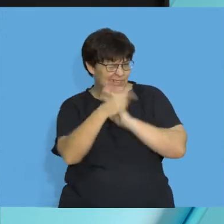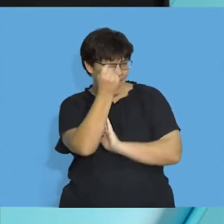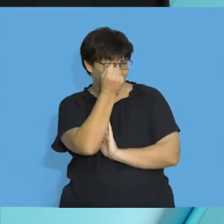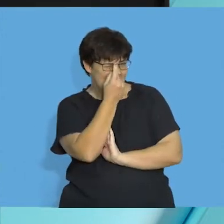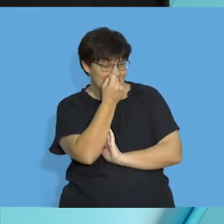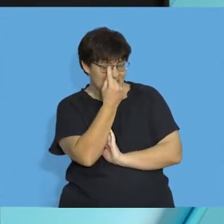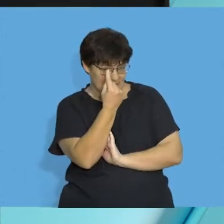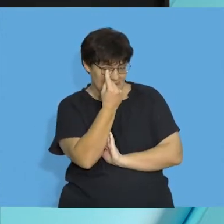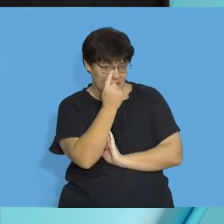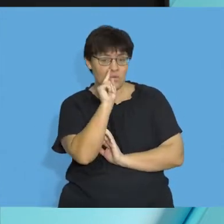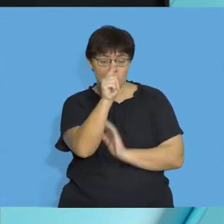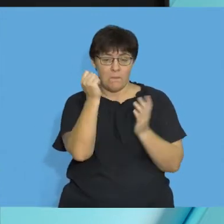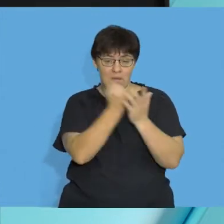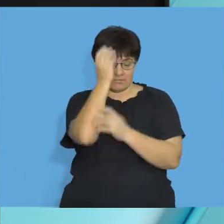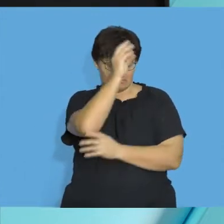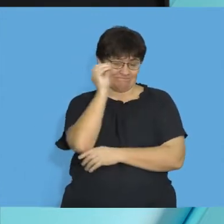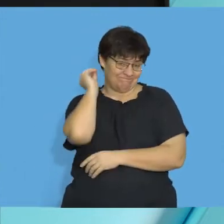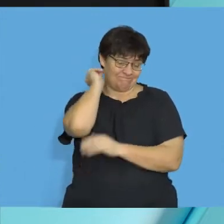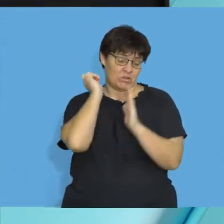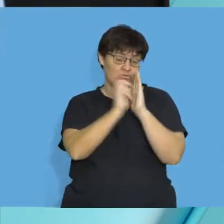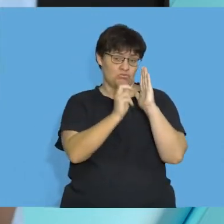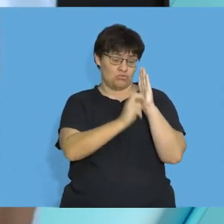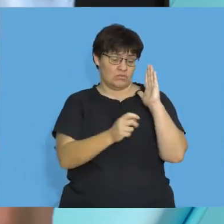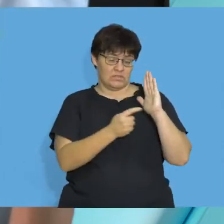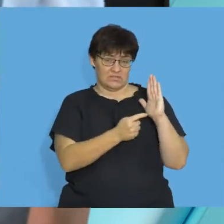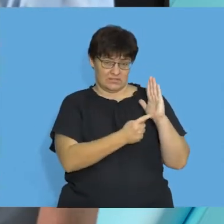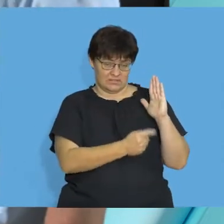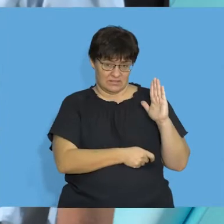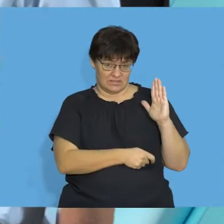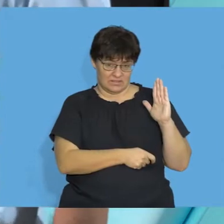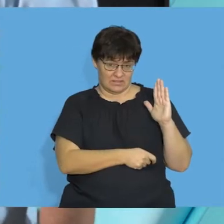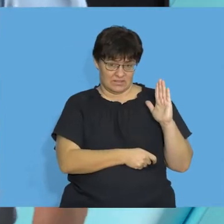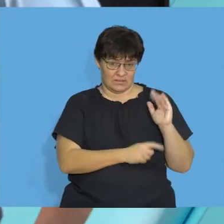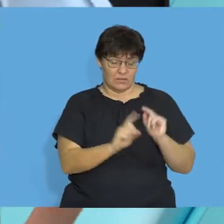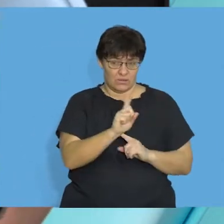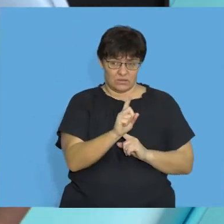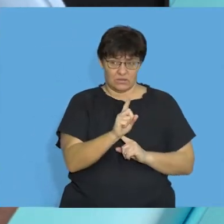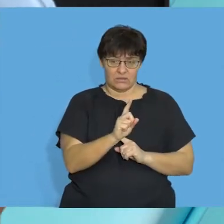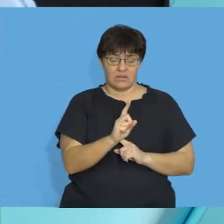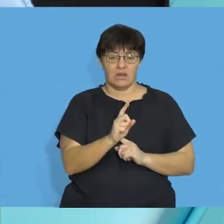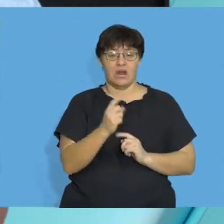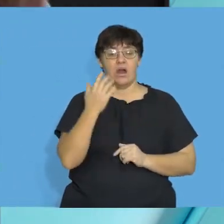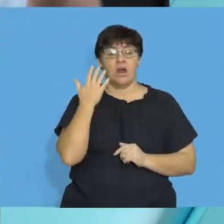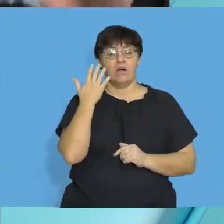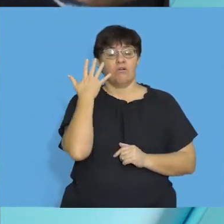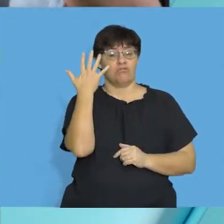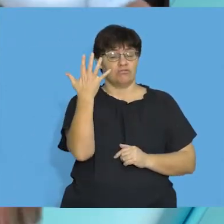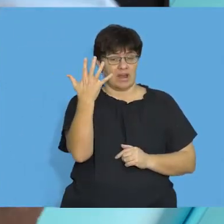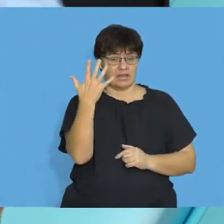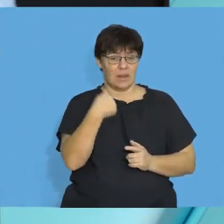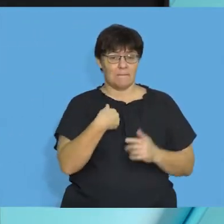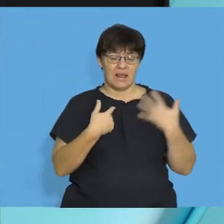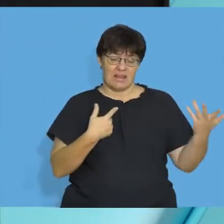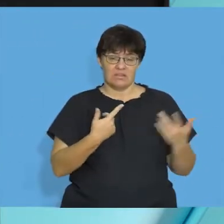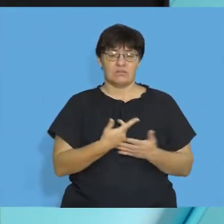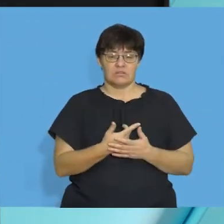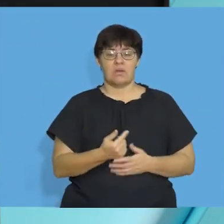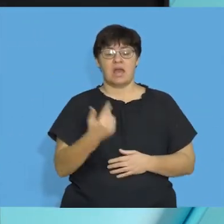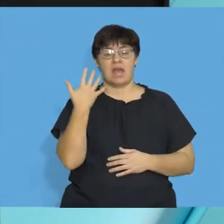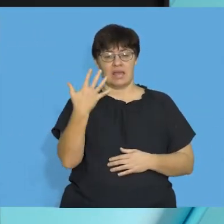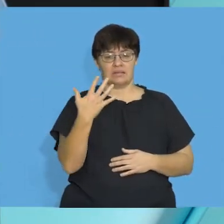you about this important rule, the right-hand solenoid rule. Now, remember, I'm left-handed, so I can put